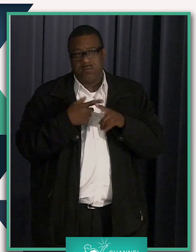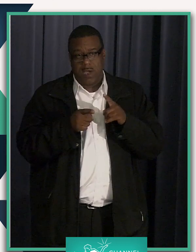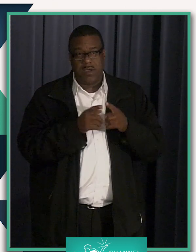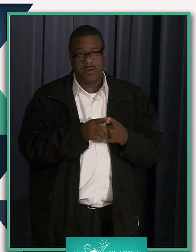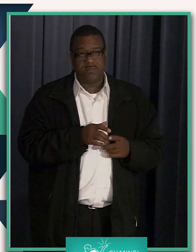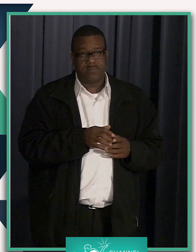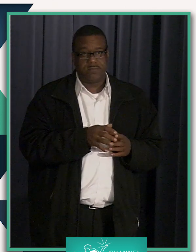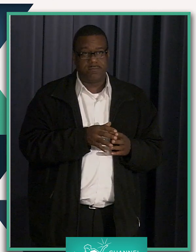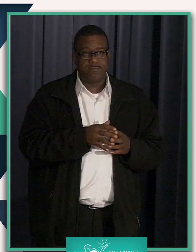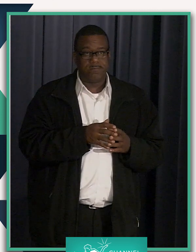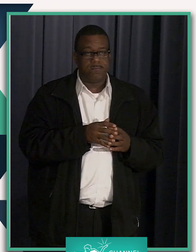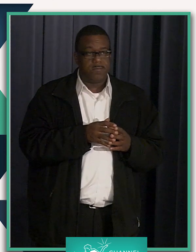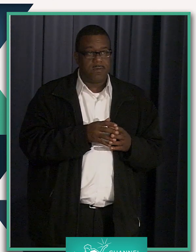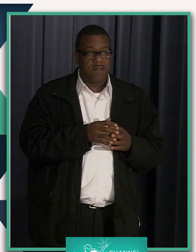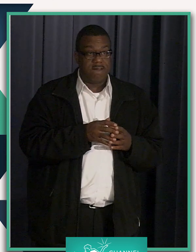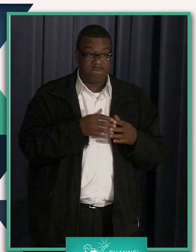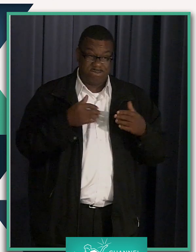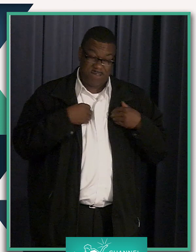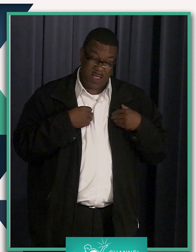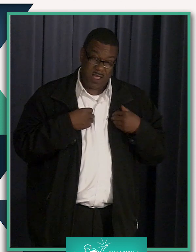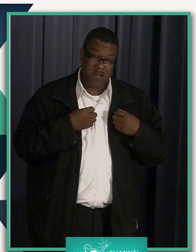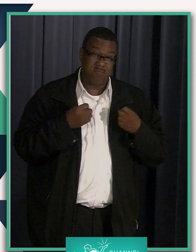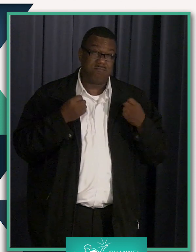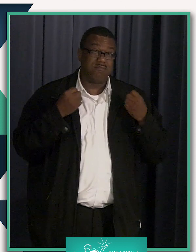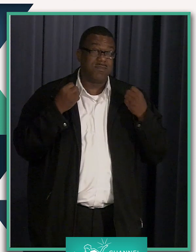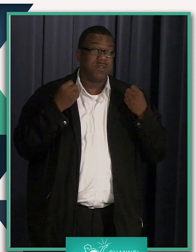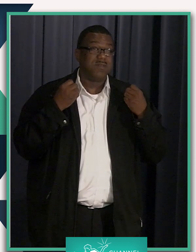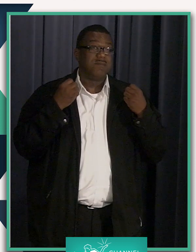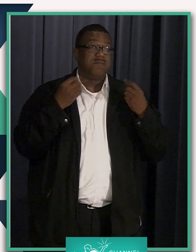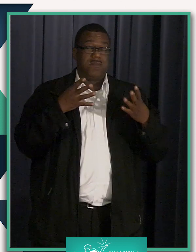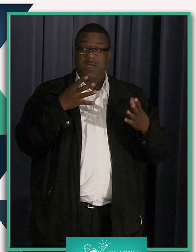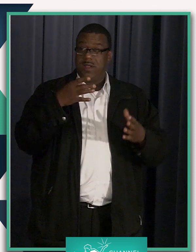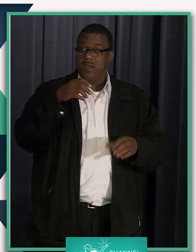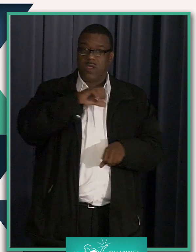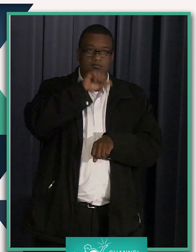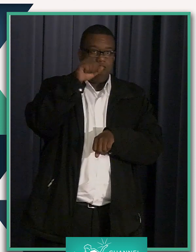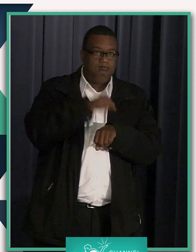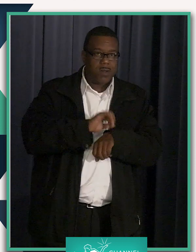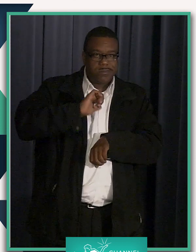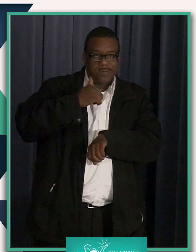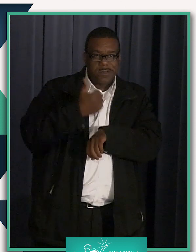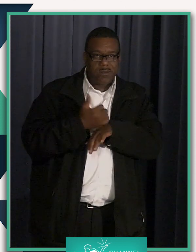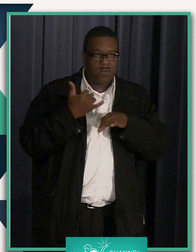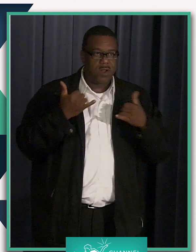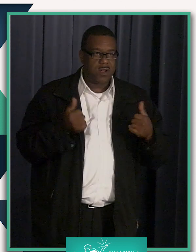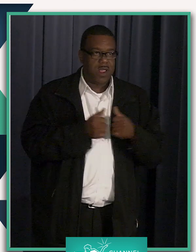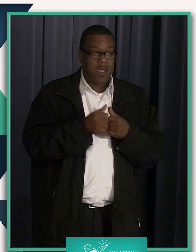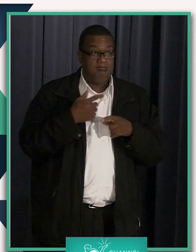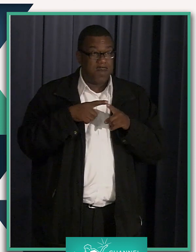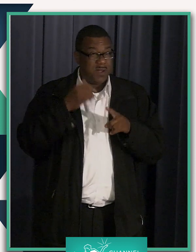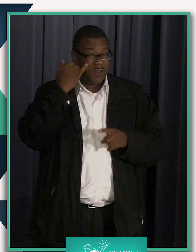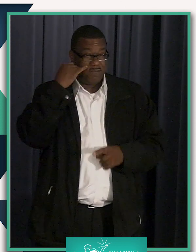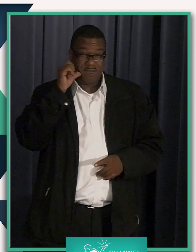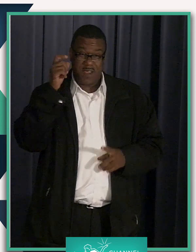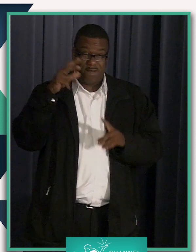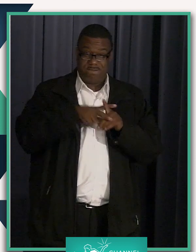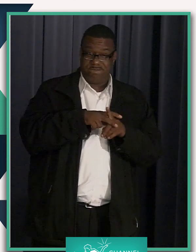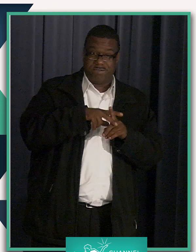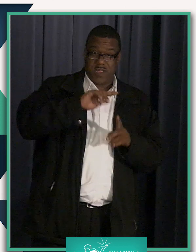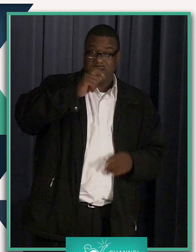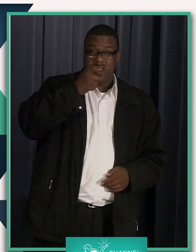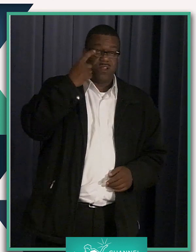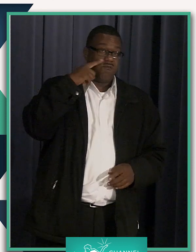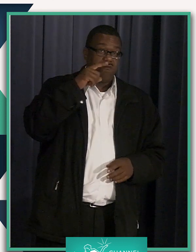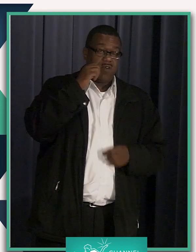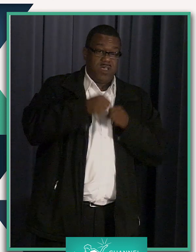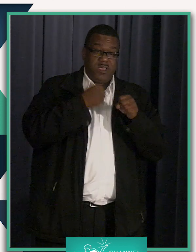they've got thousands of appointment slots set up right now. And so if you didn't file taxes in 19